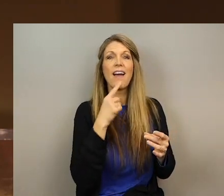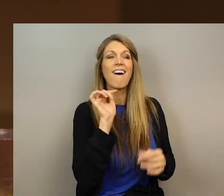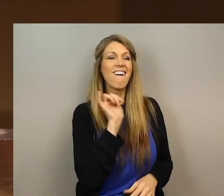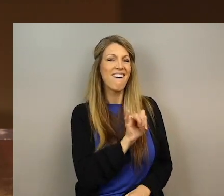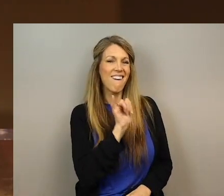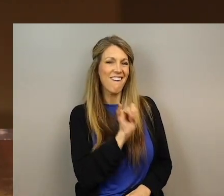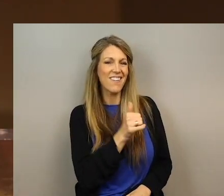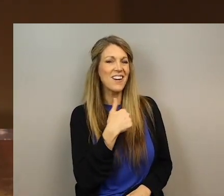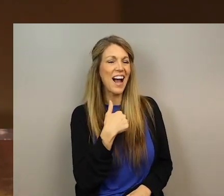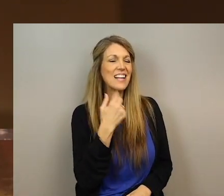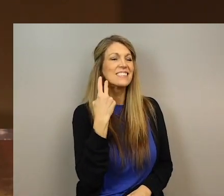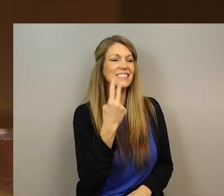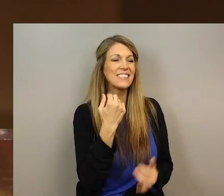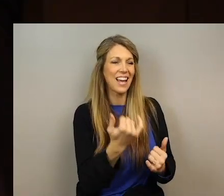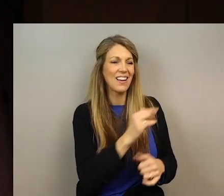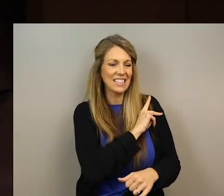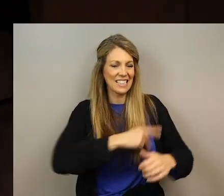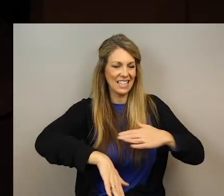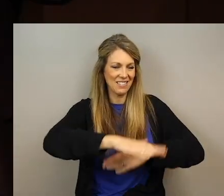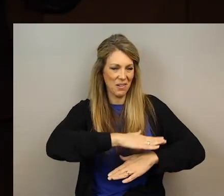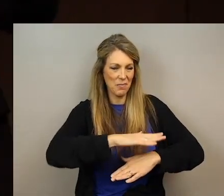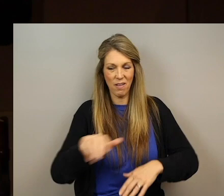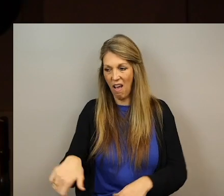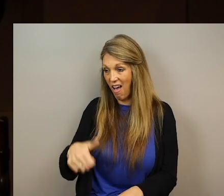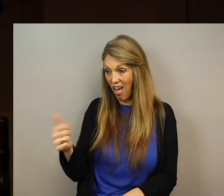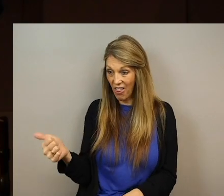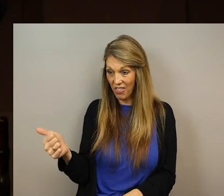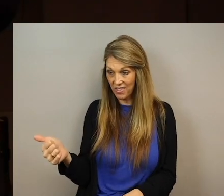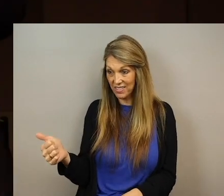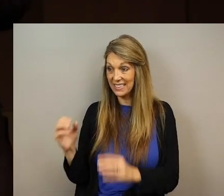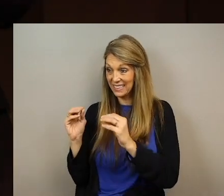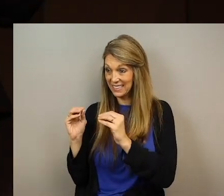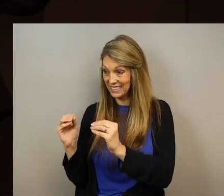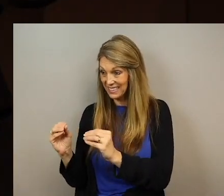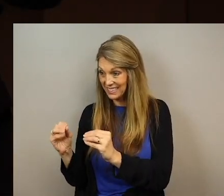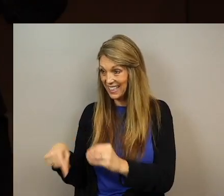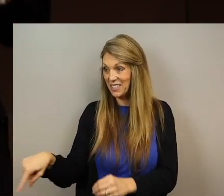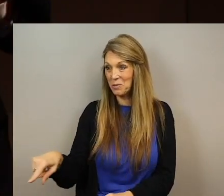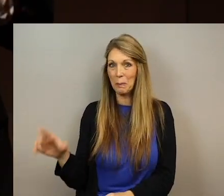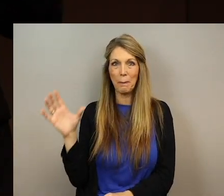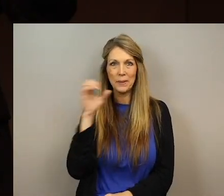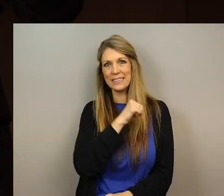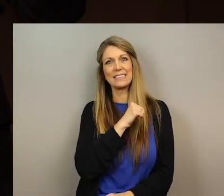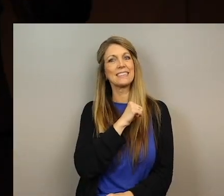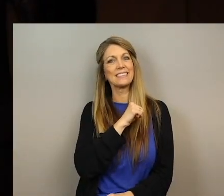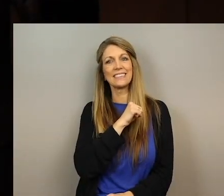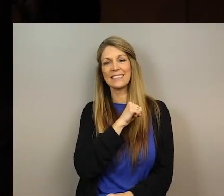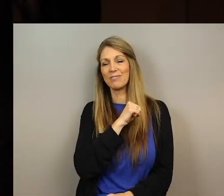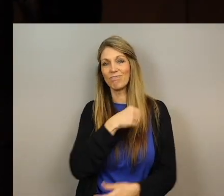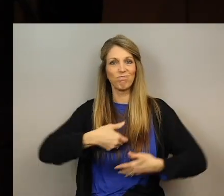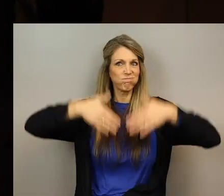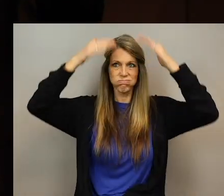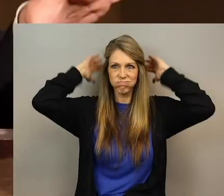I see what the kingdom is going to be like. And then others of you are going to hear me teach this parable, and you're going to miss the point